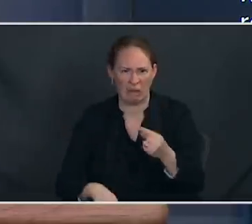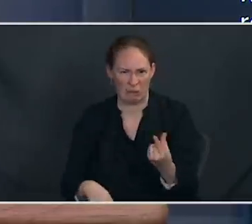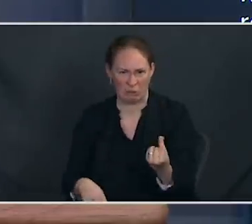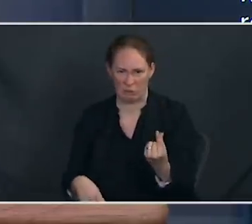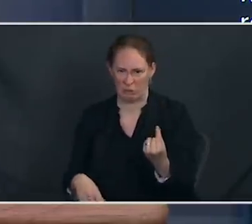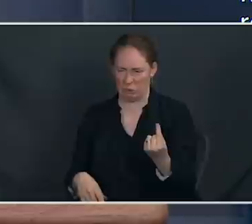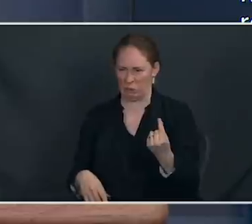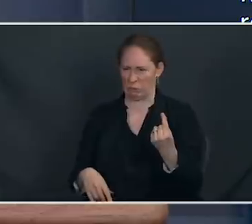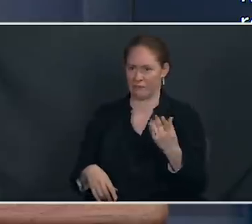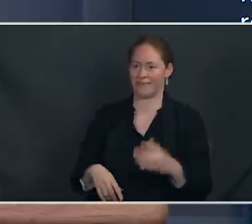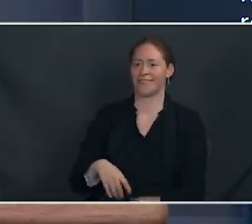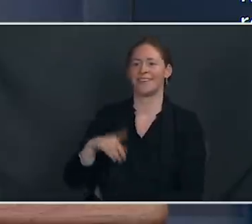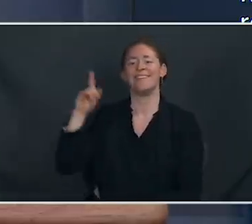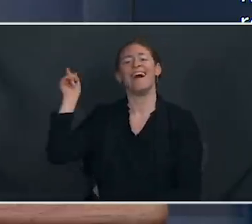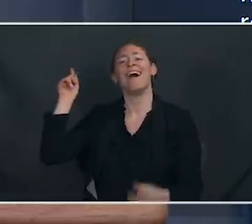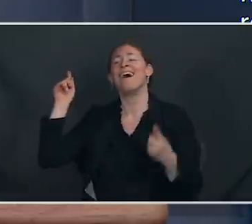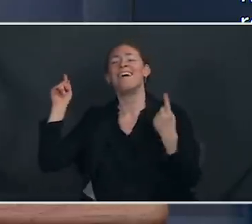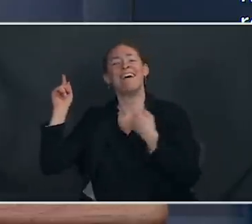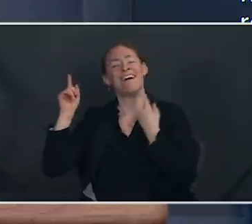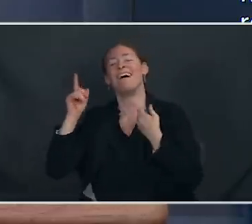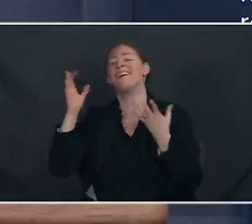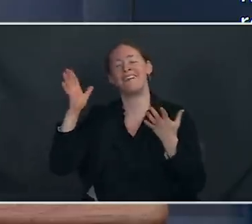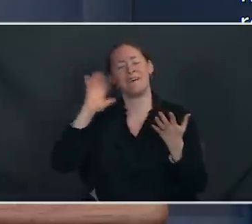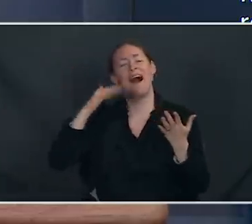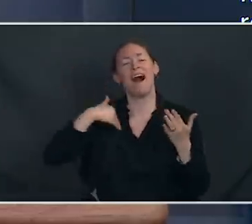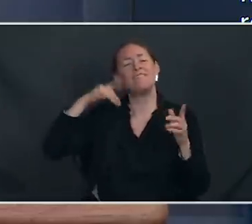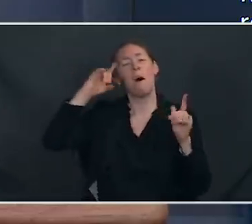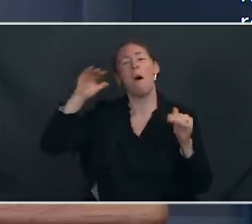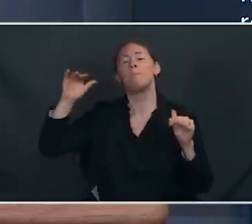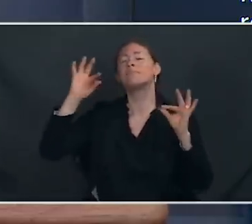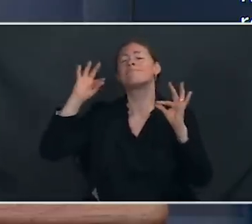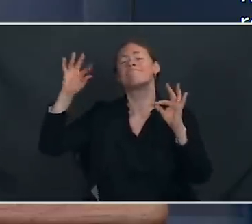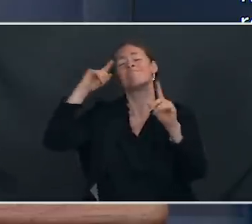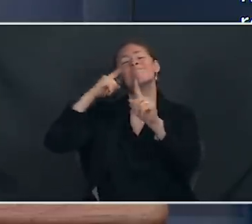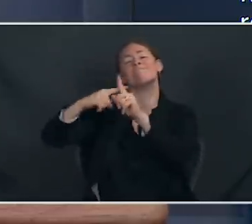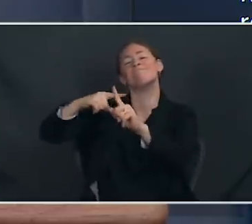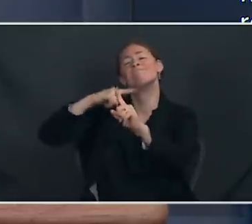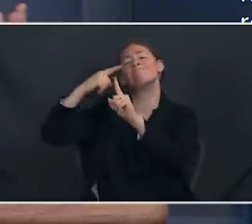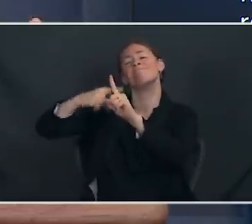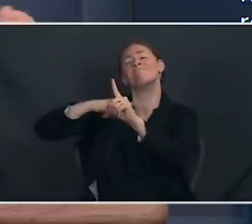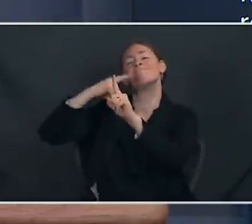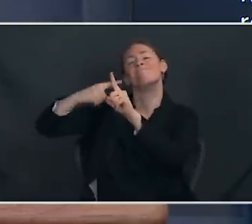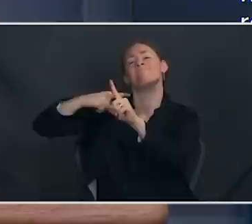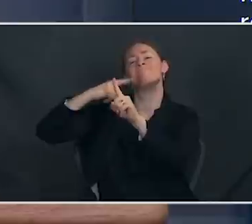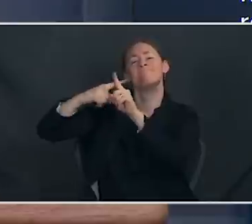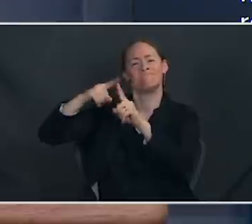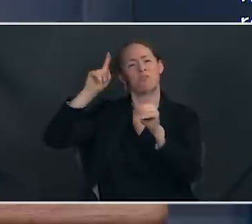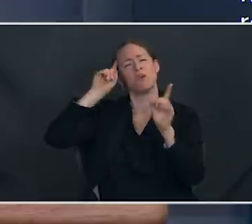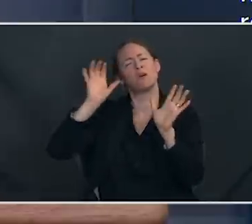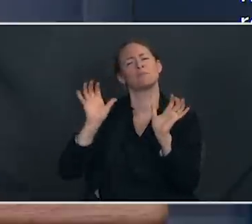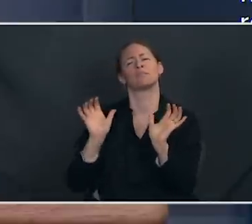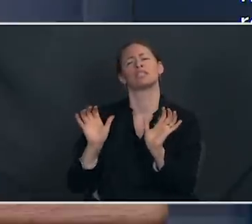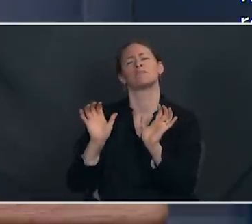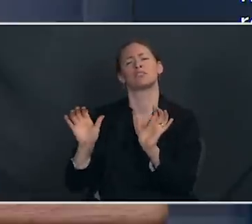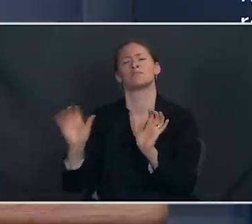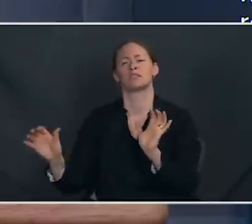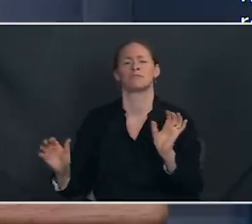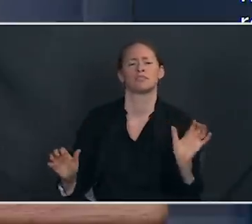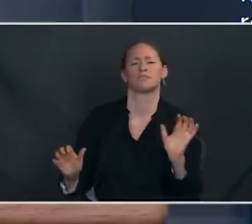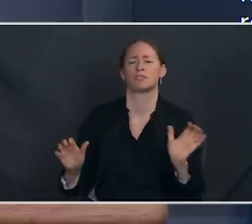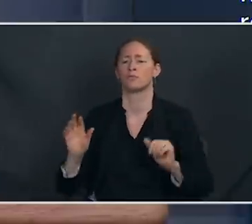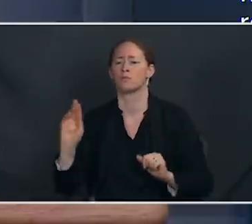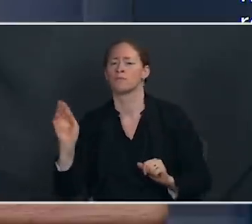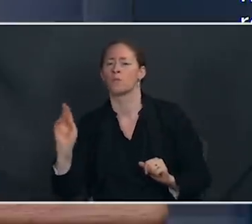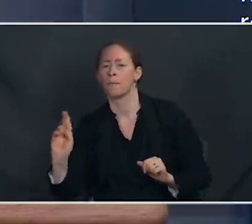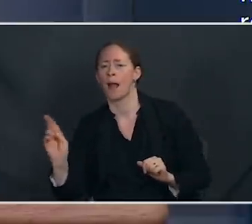you always have to be hopeful, of course. That's your role as a leader to push and push leaders, push Democrats and Republicans to make more